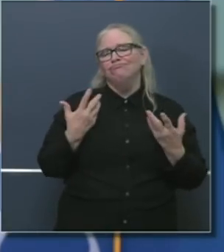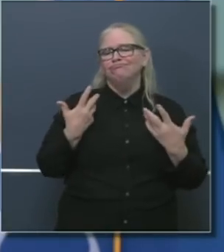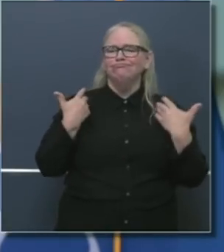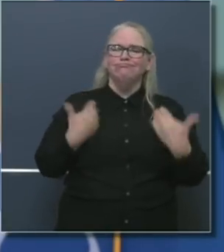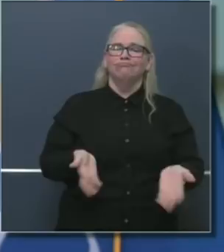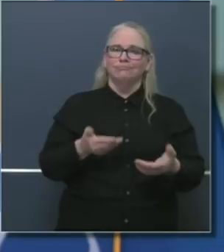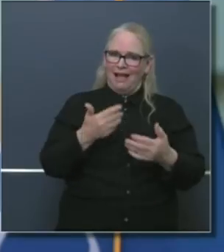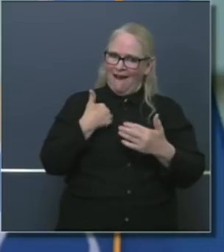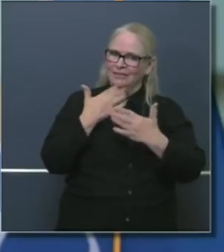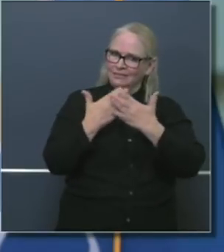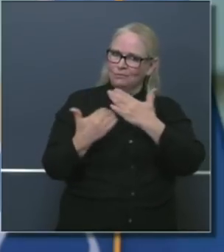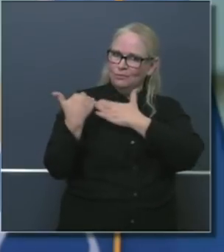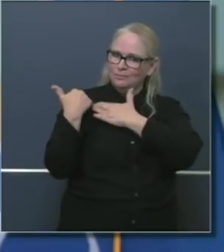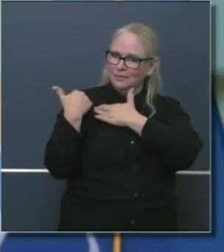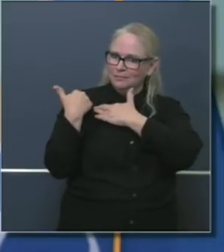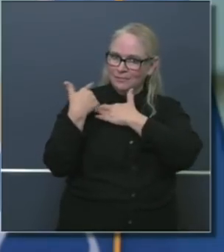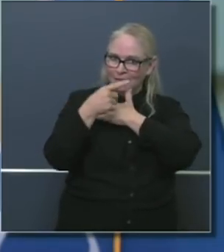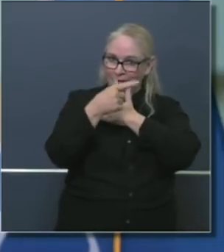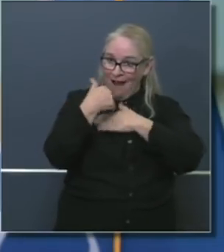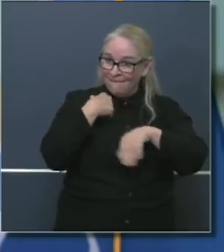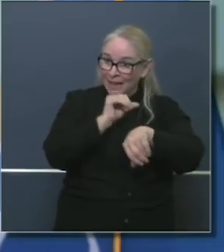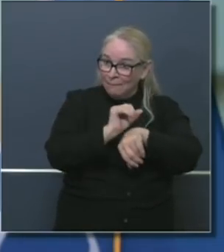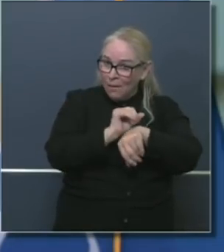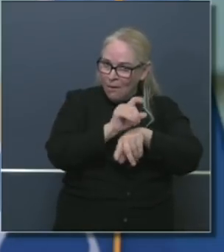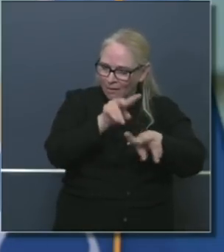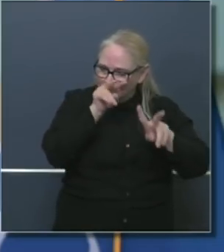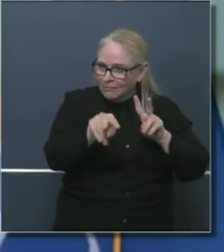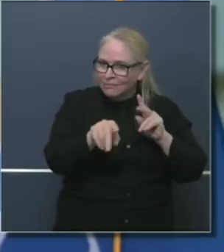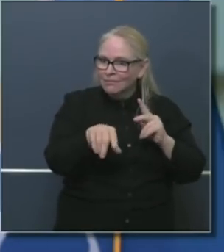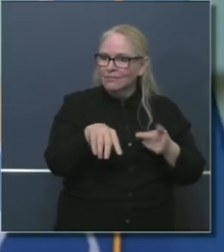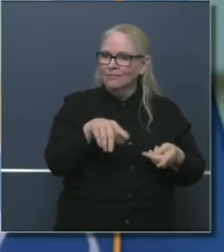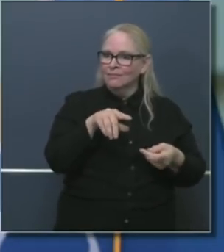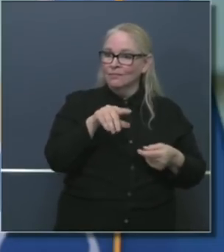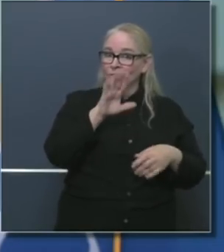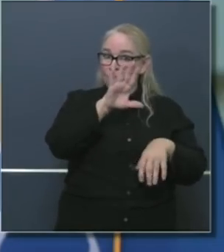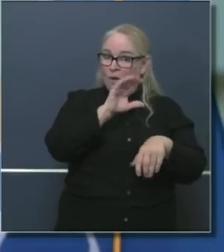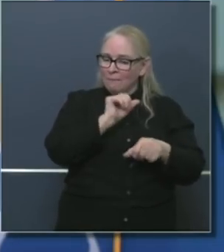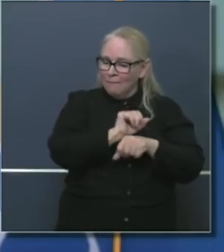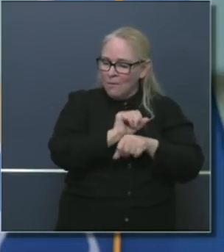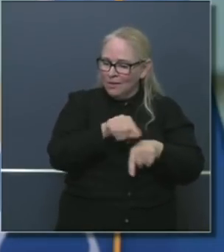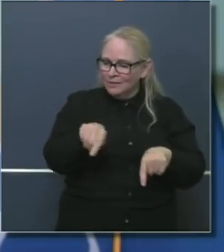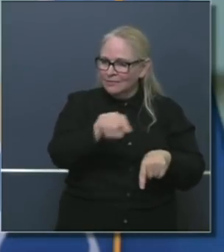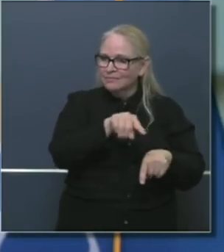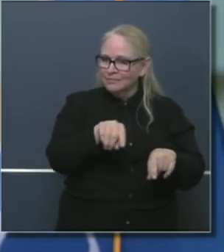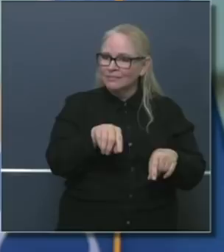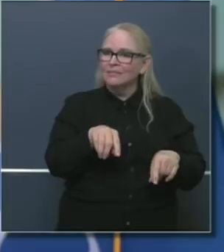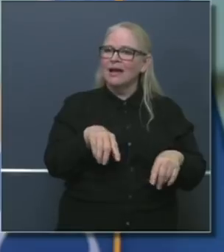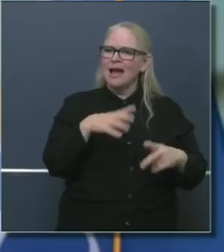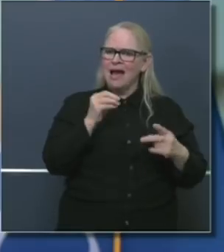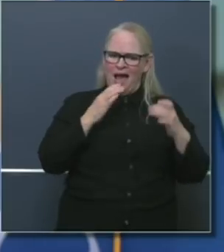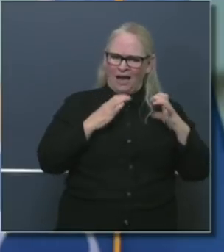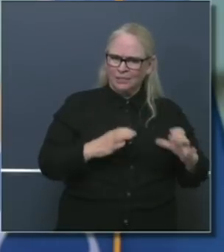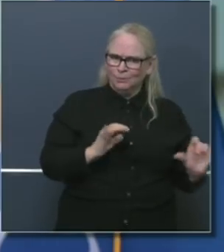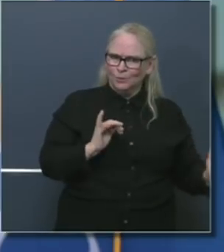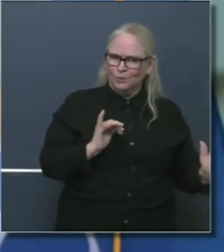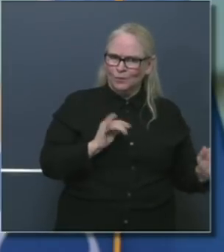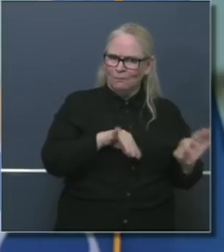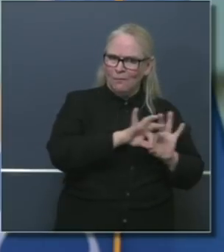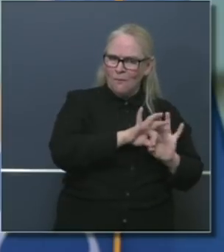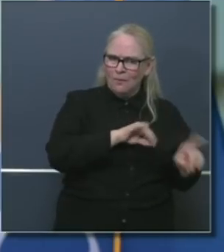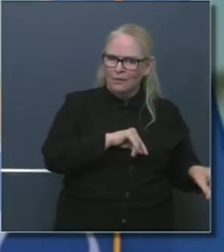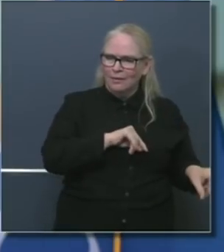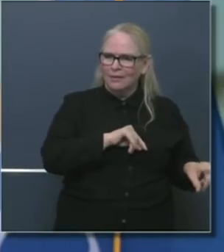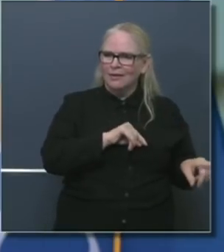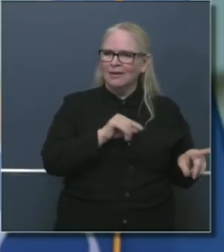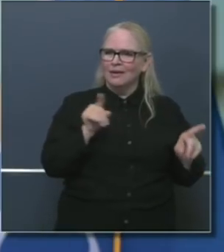one another, responsibility that the employers have to employees to keep them protected, and all of us have to one another as